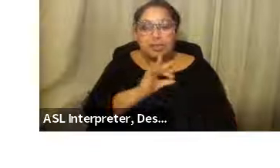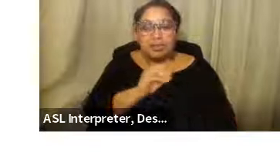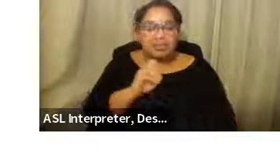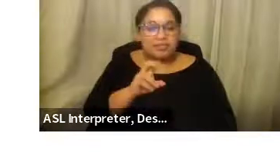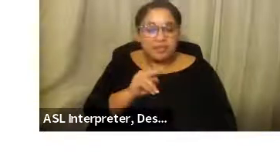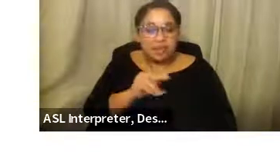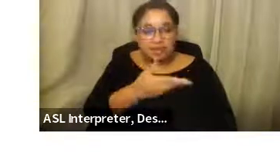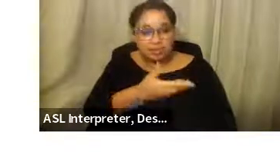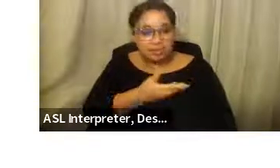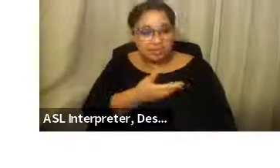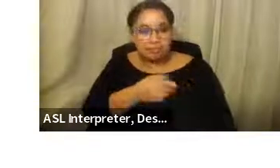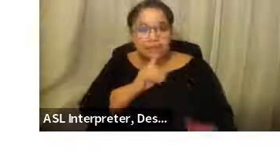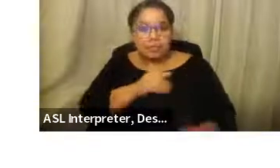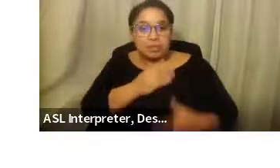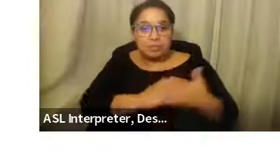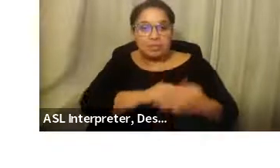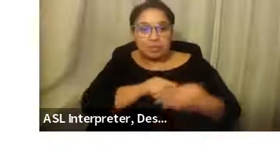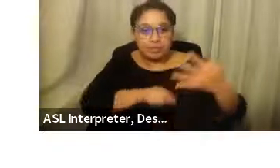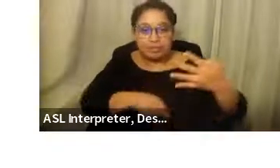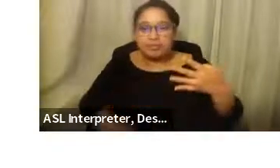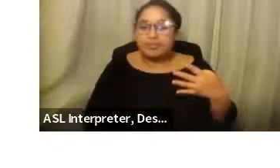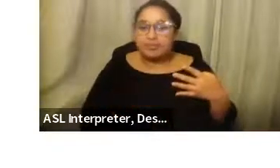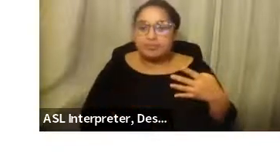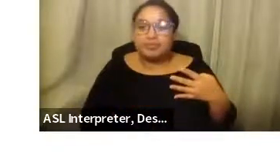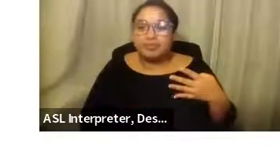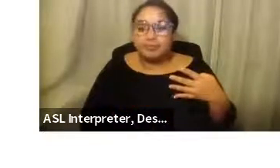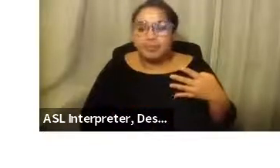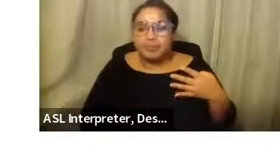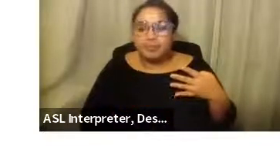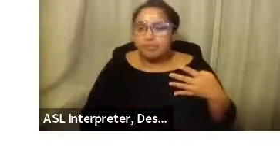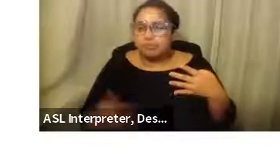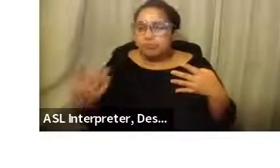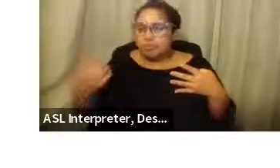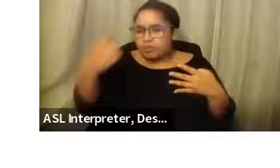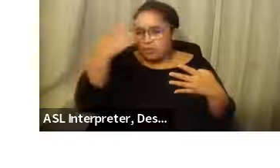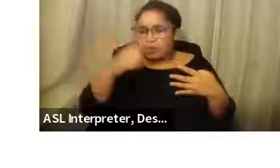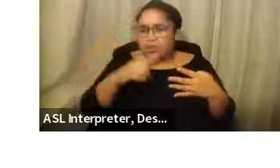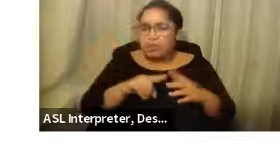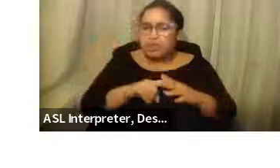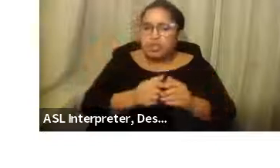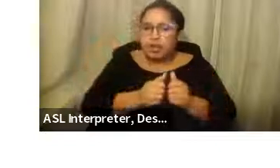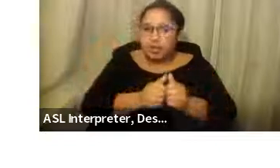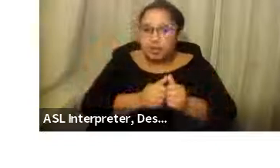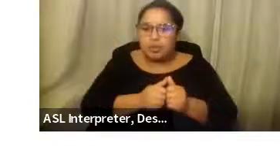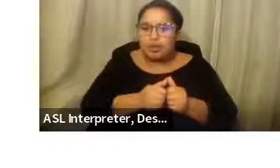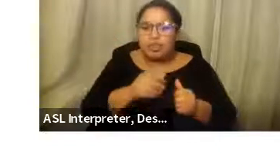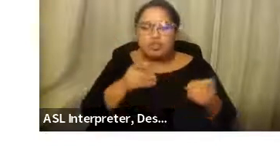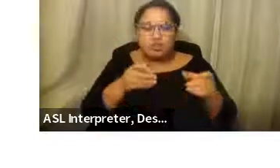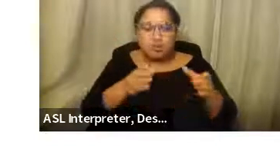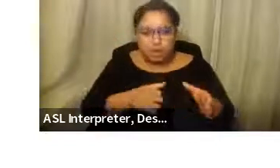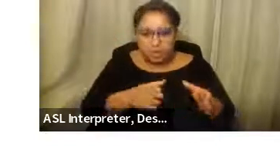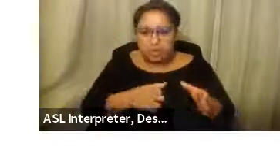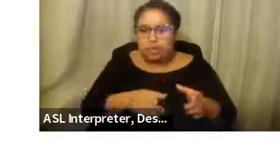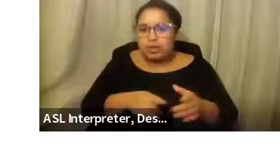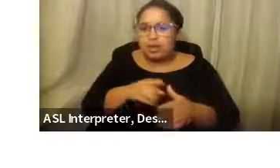in answering these questions. So I think I would like to start actually with Director McFadden, and Stephanie, you